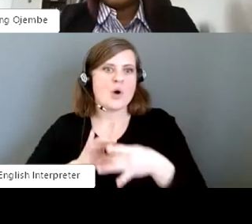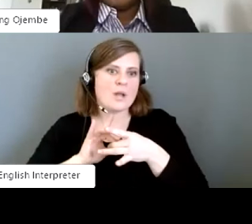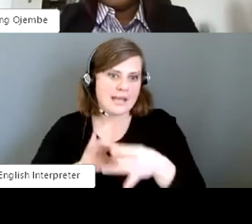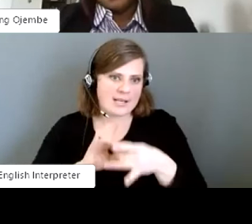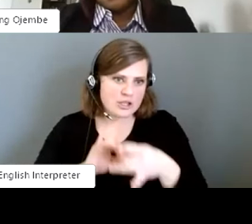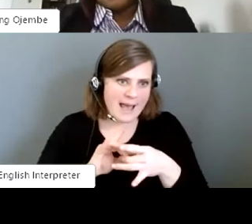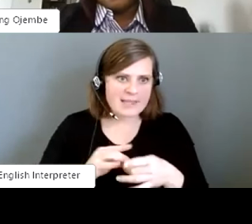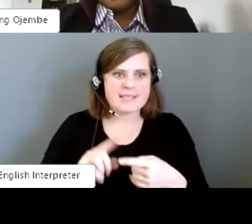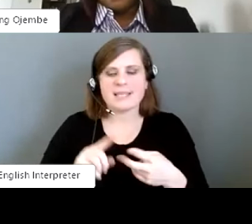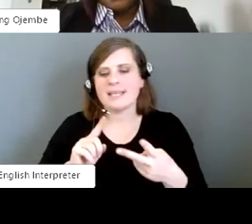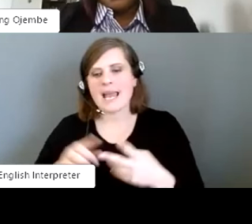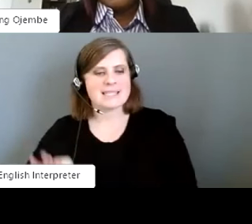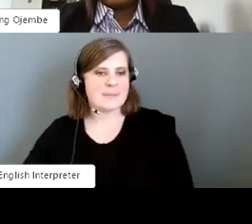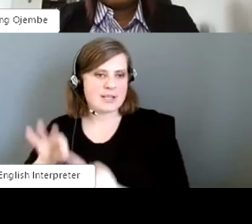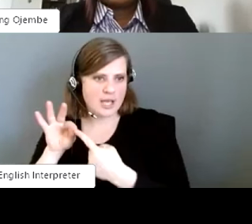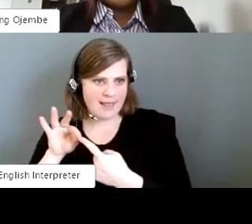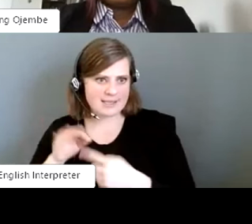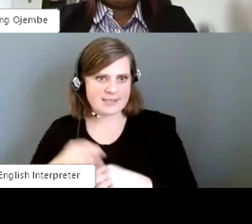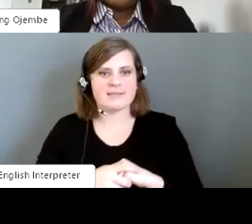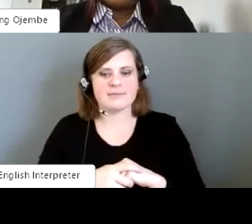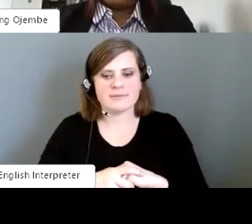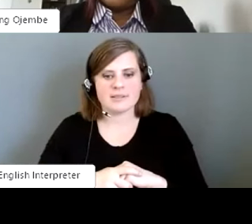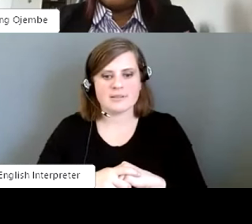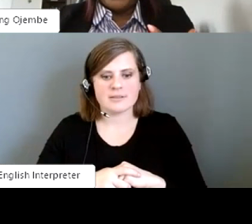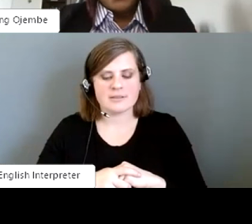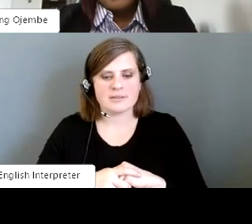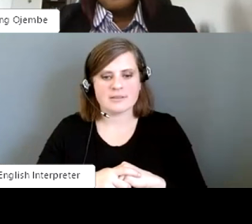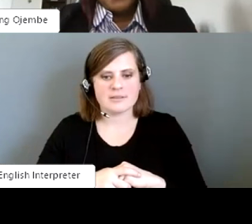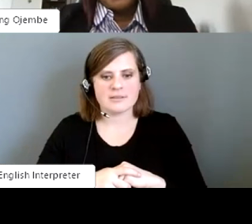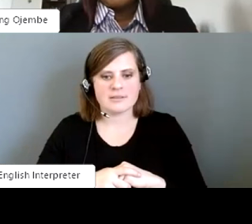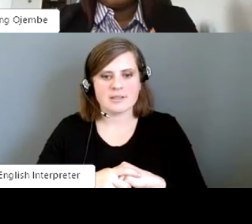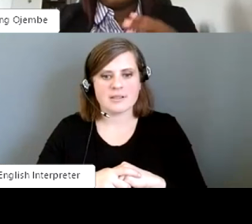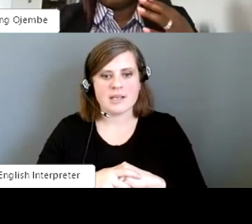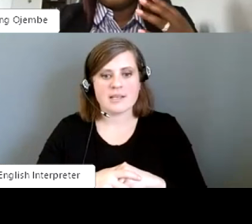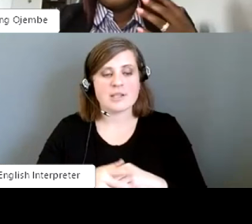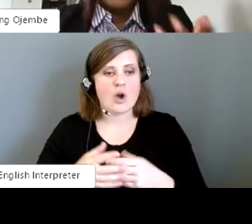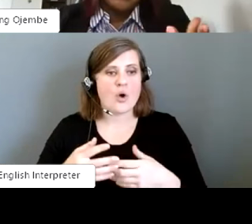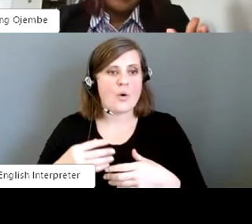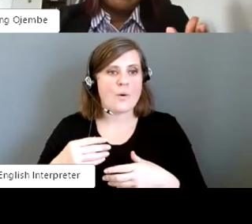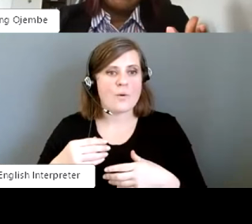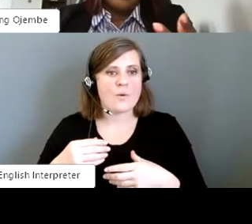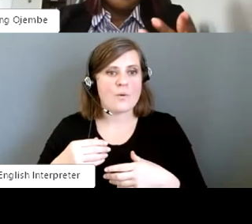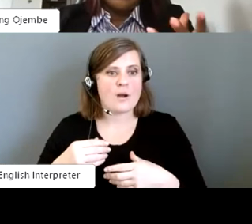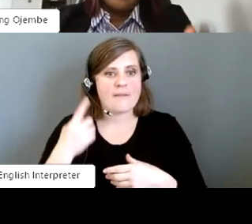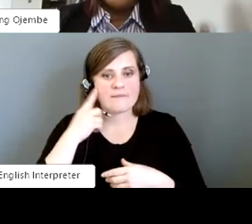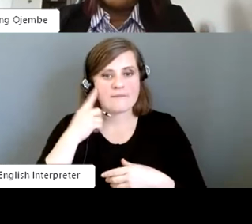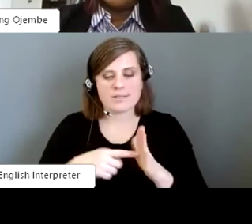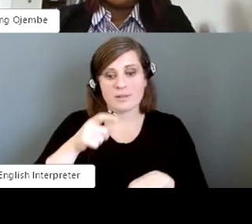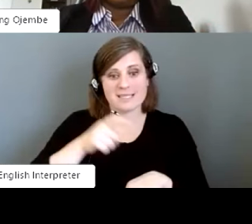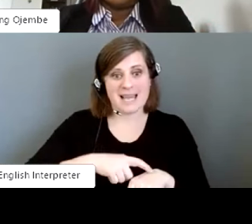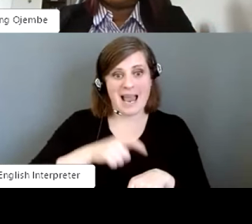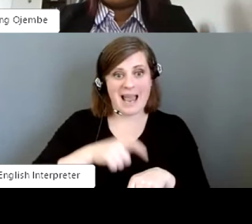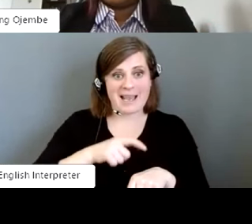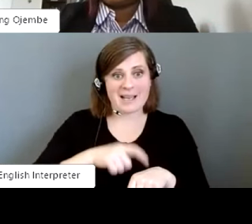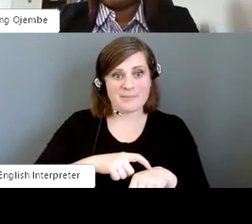relationality, and speciality. So starting with the interplay in terms of time